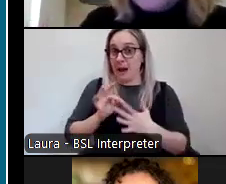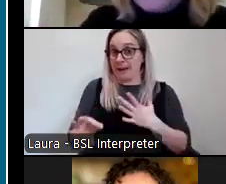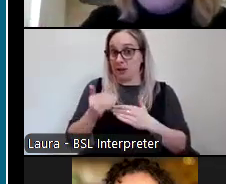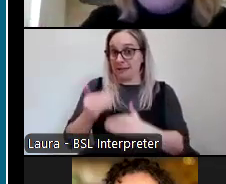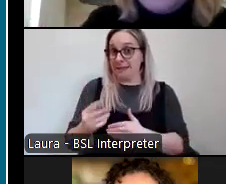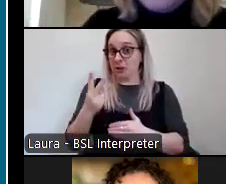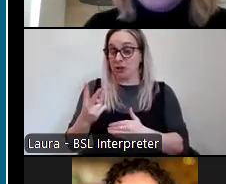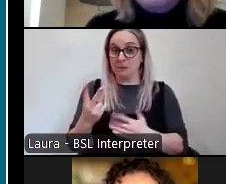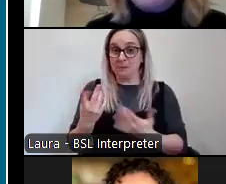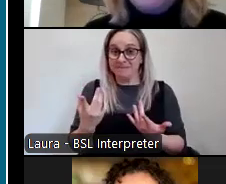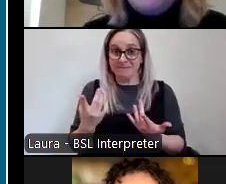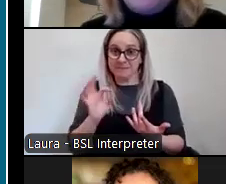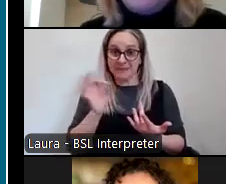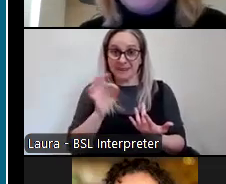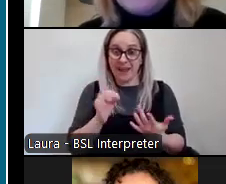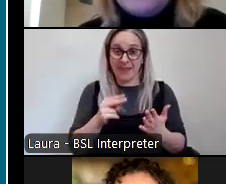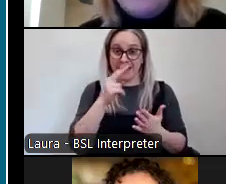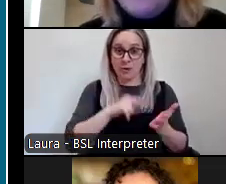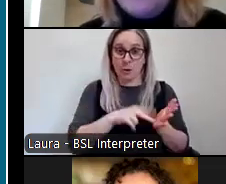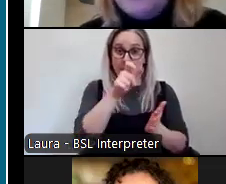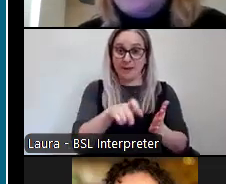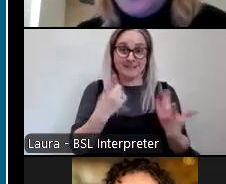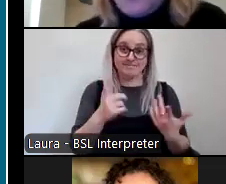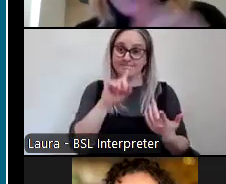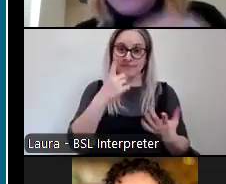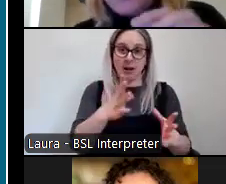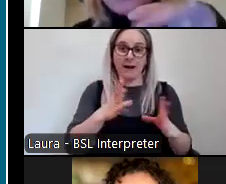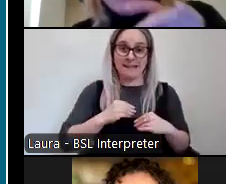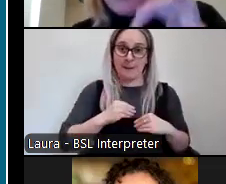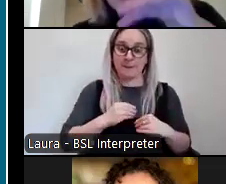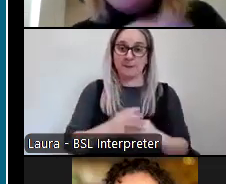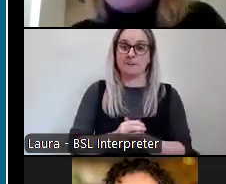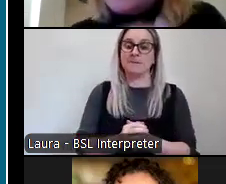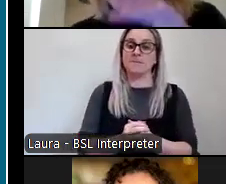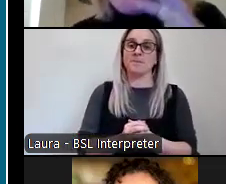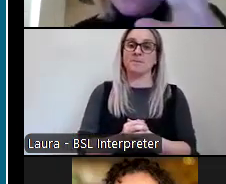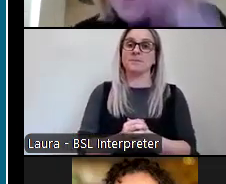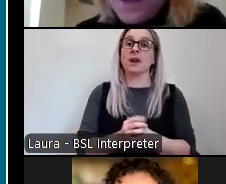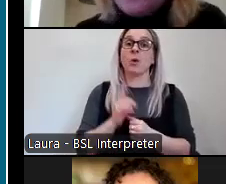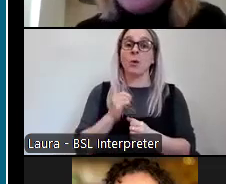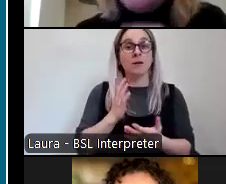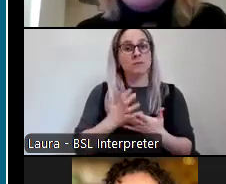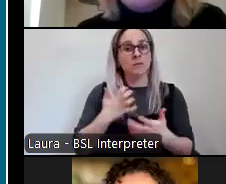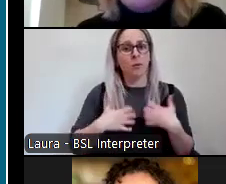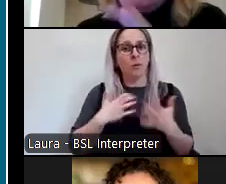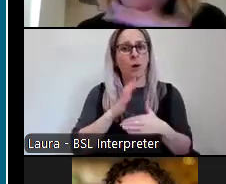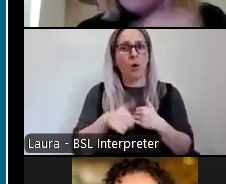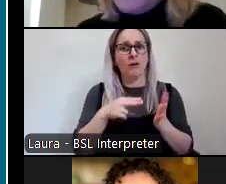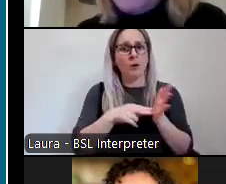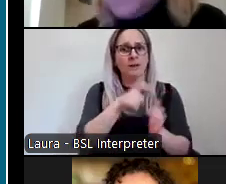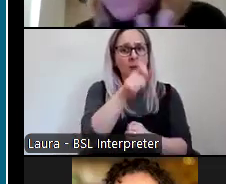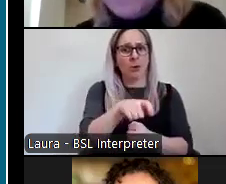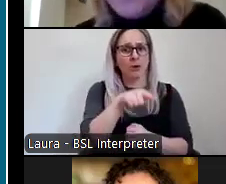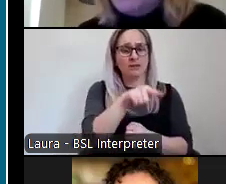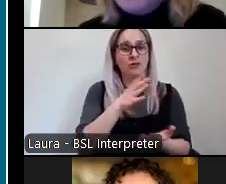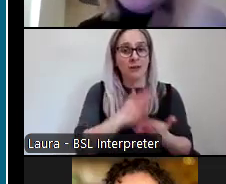to consider your application. And as I said before, we're interested in what the nominator has to say about you rather than them being a